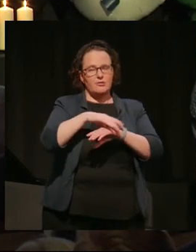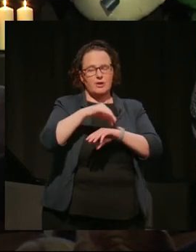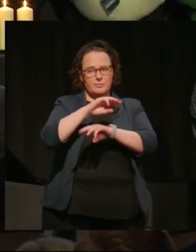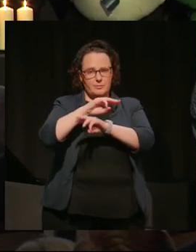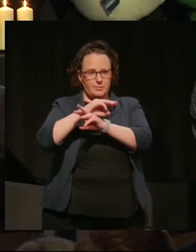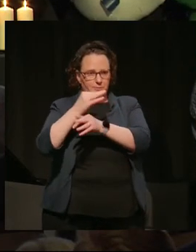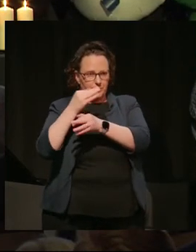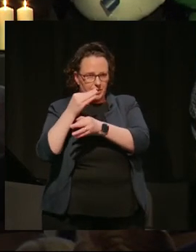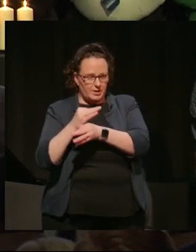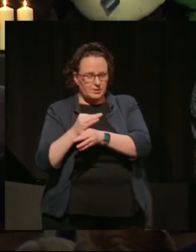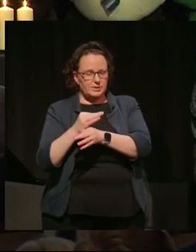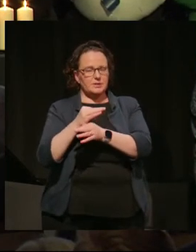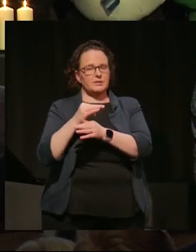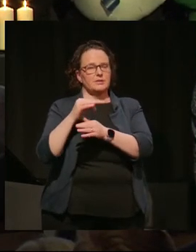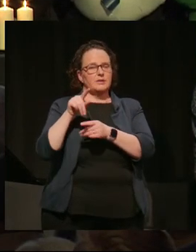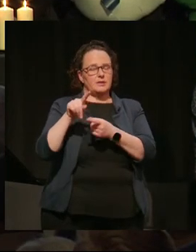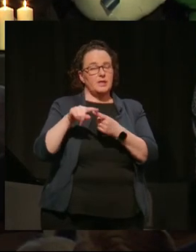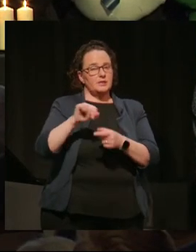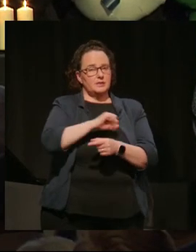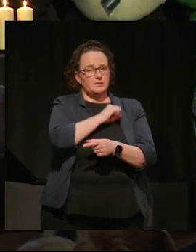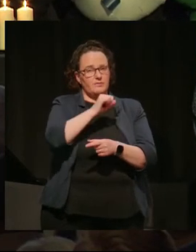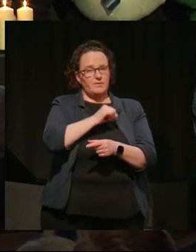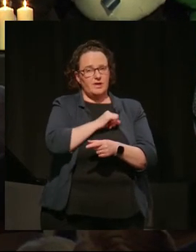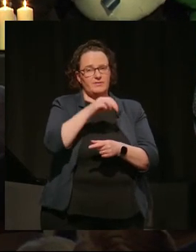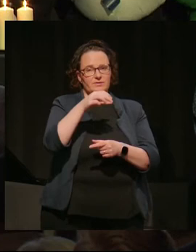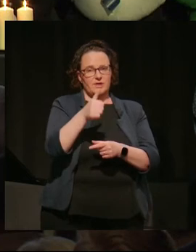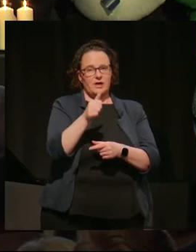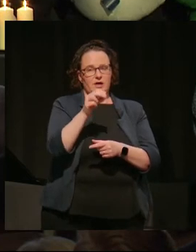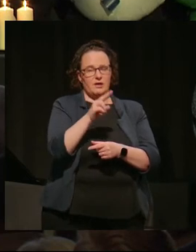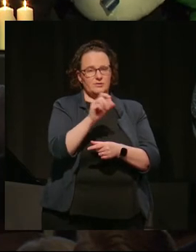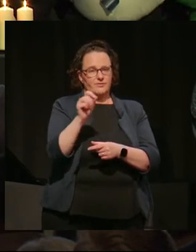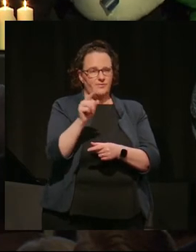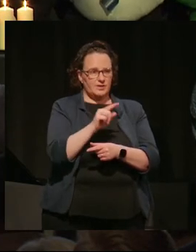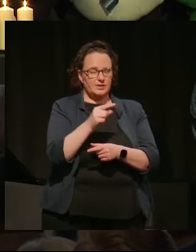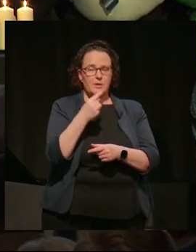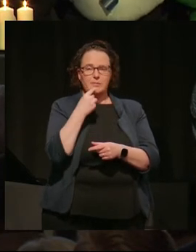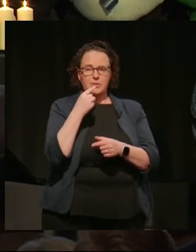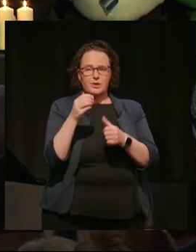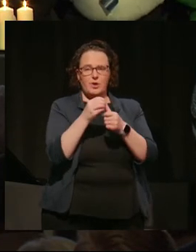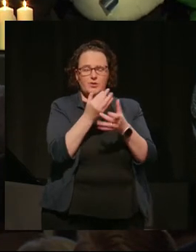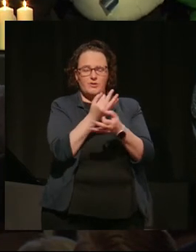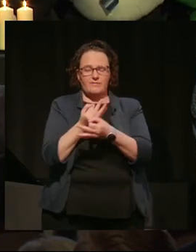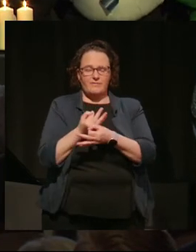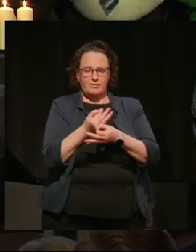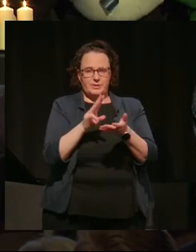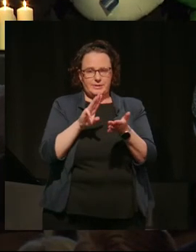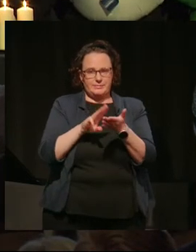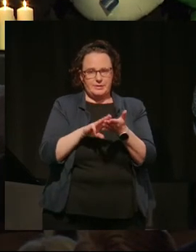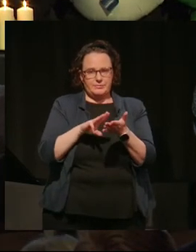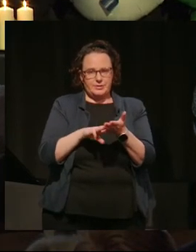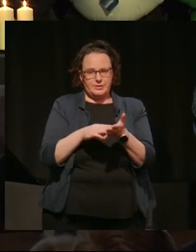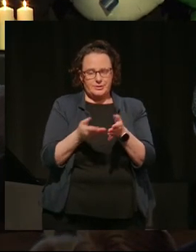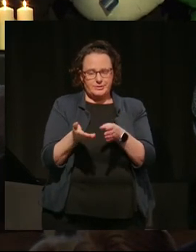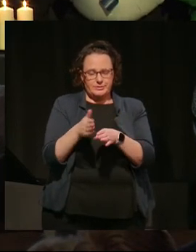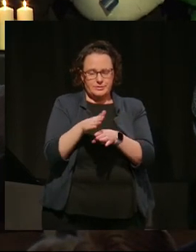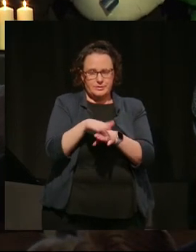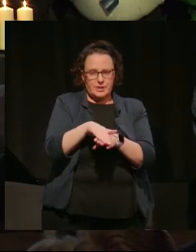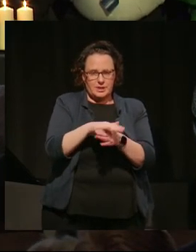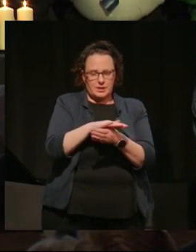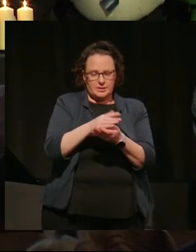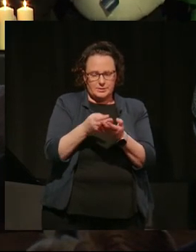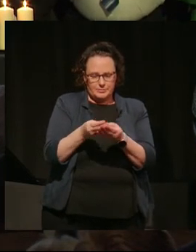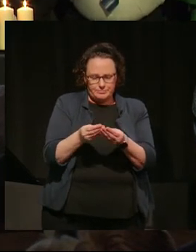Lenke and Avram Muscovich, survived Auschwitz, but whose other family members perished in